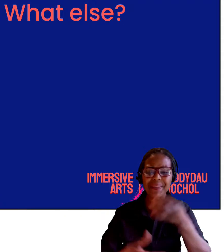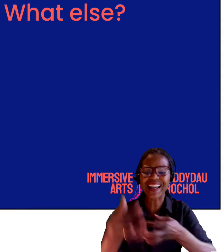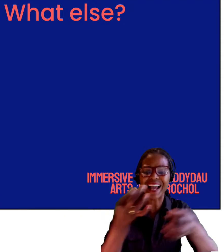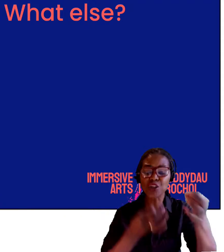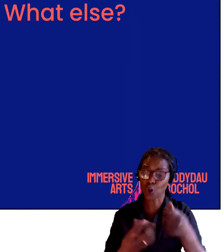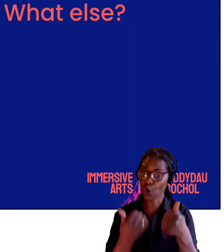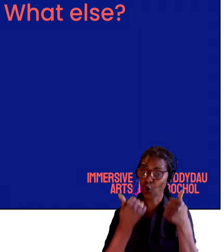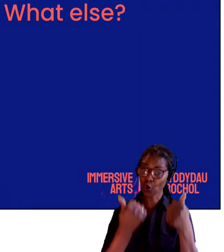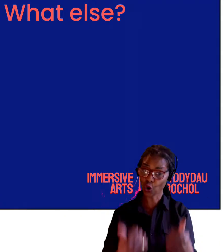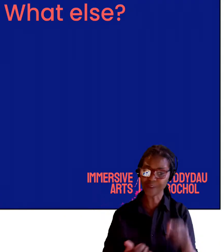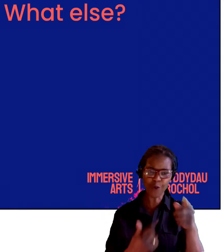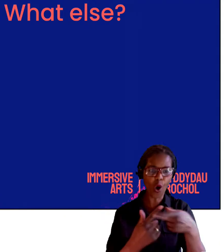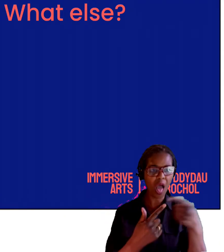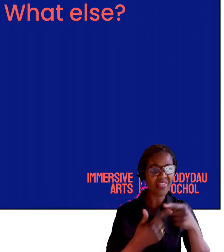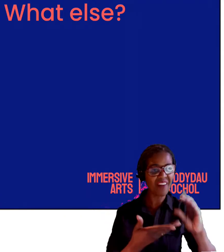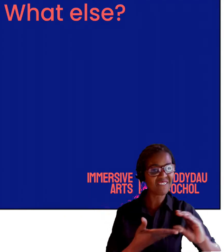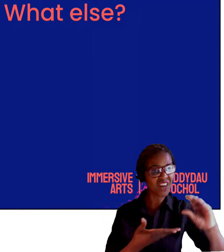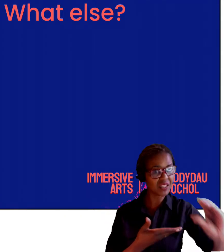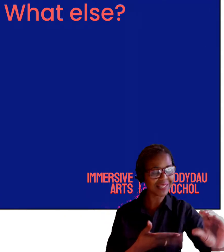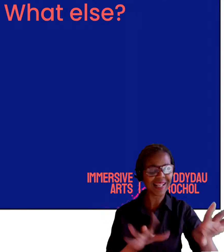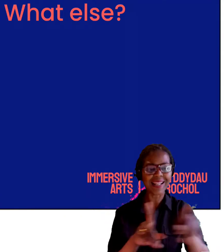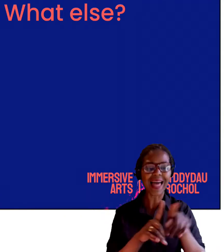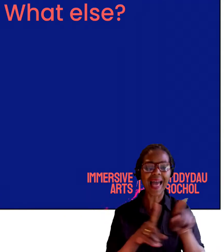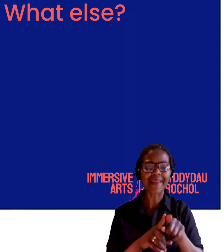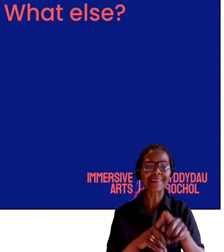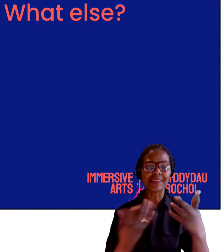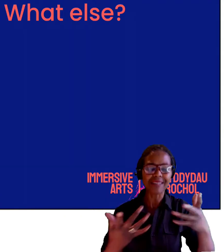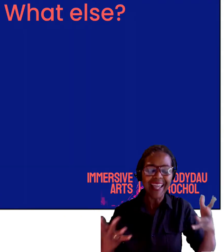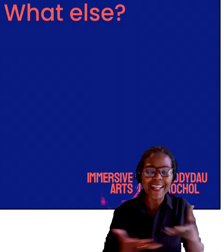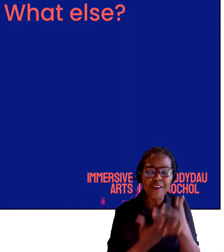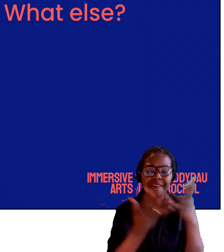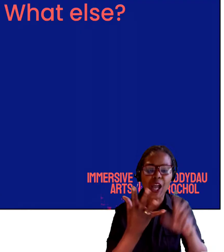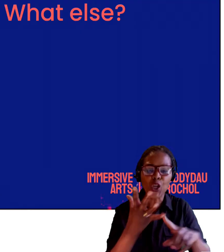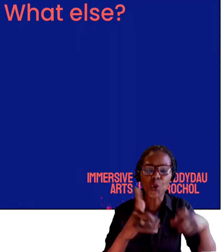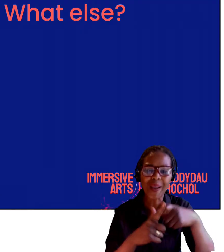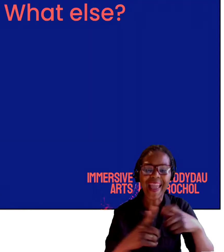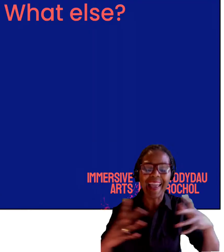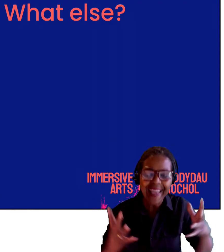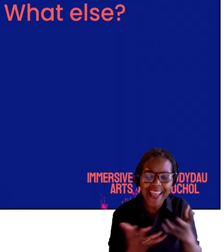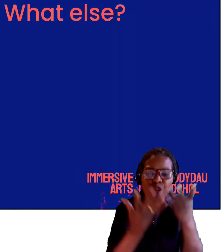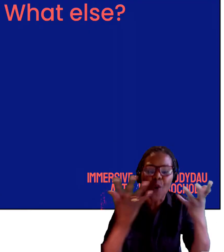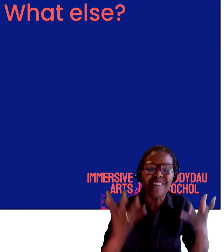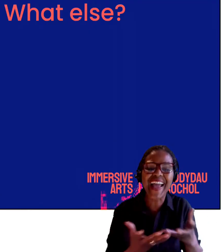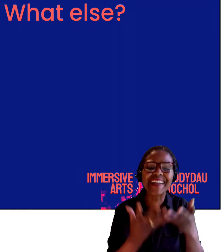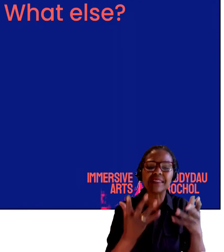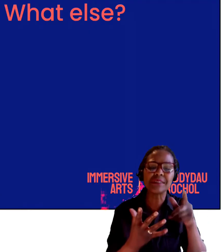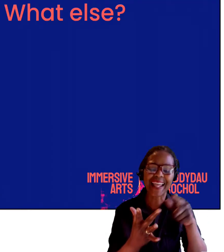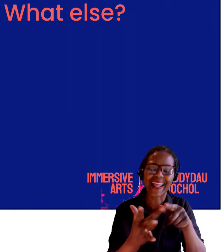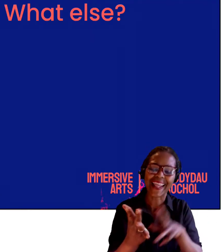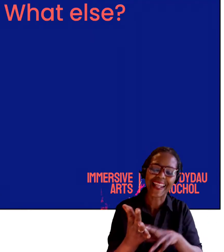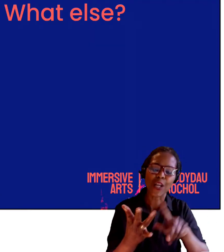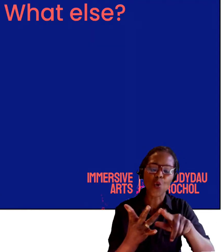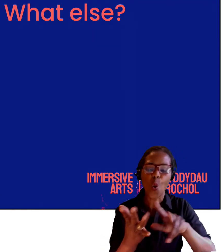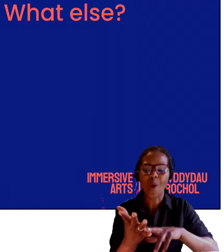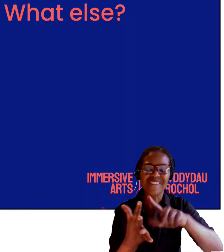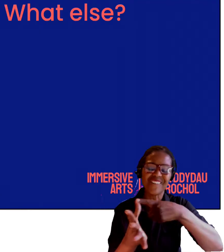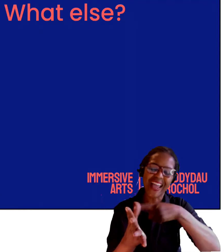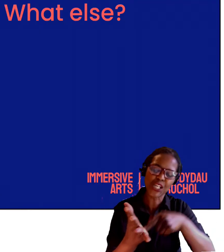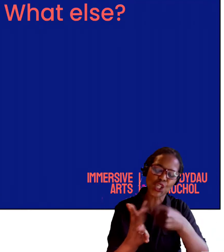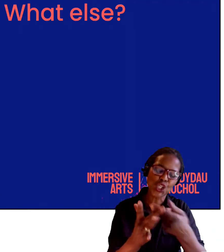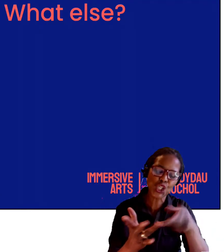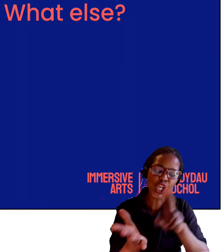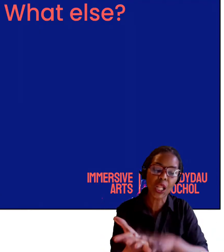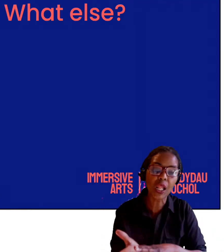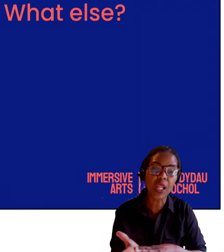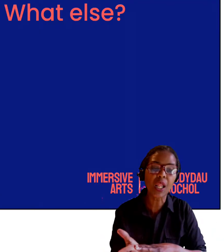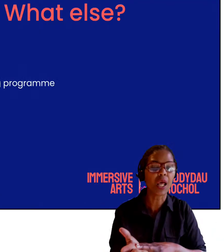Innovate UK or UK Research and Innovation, UKRI, but that did not meet the criteria for immersive